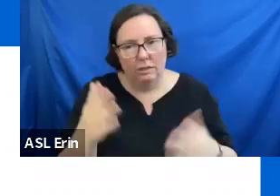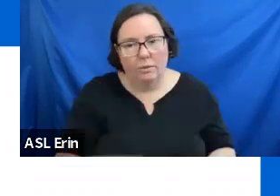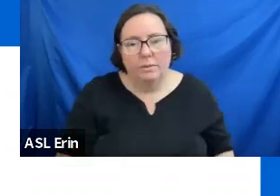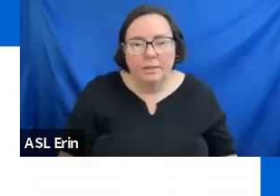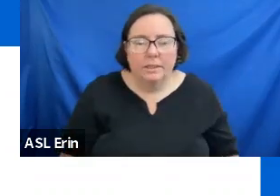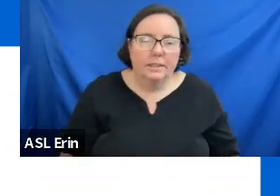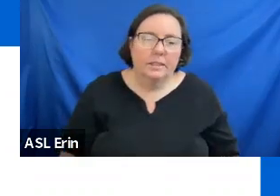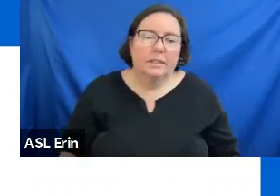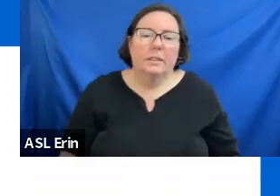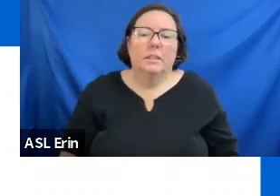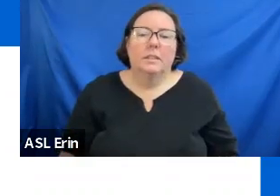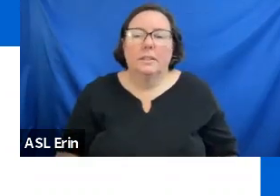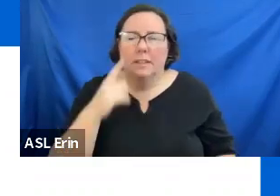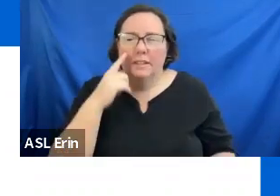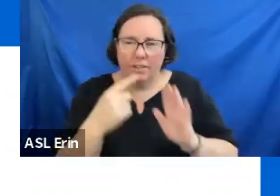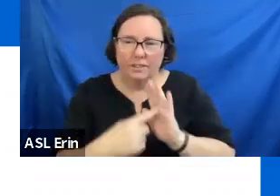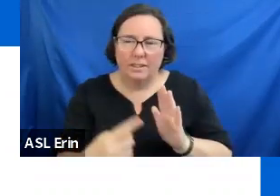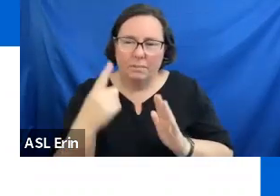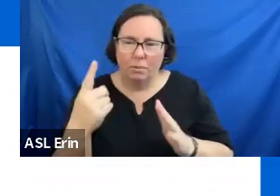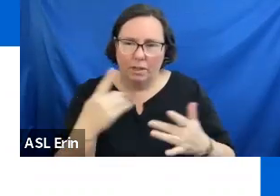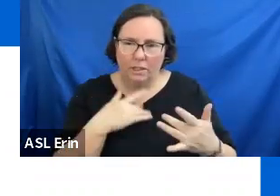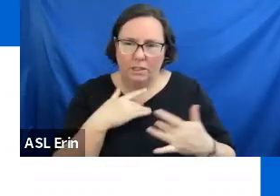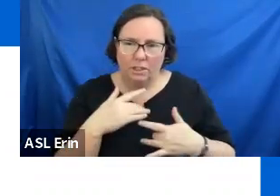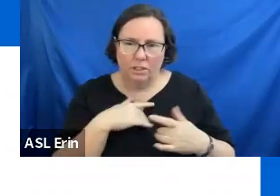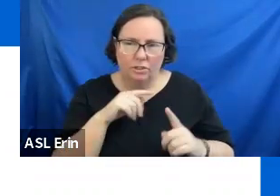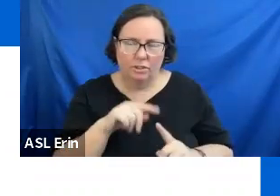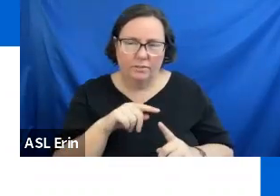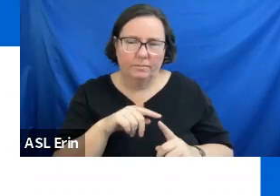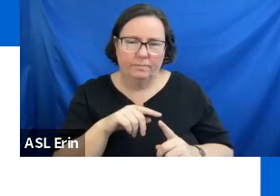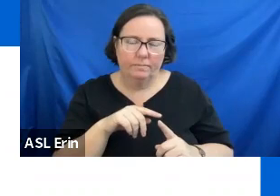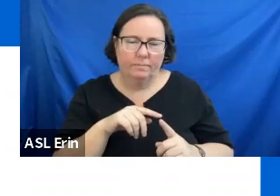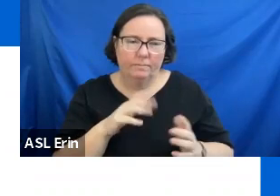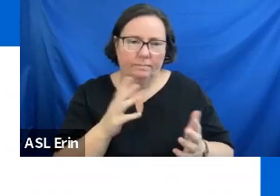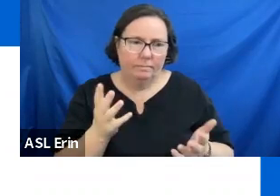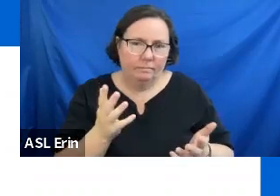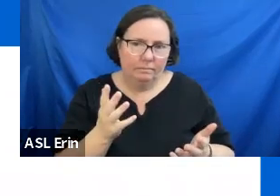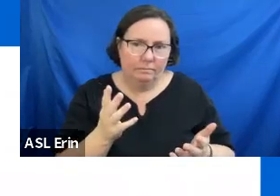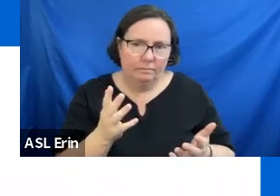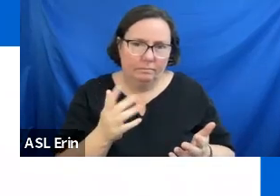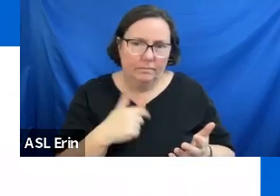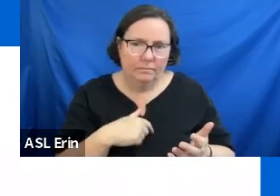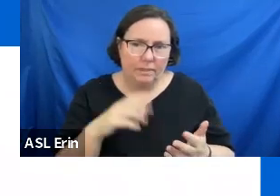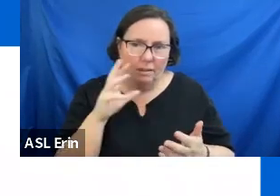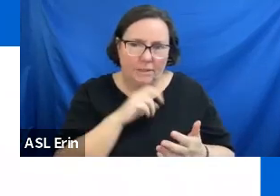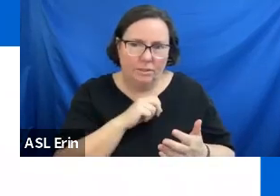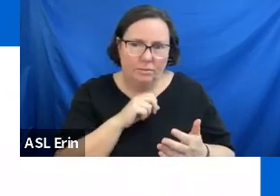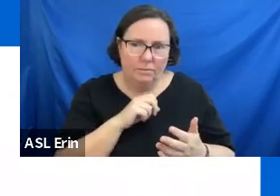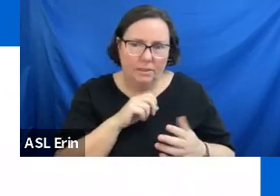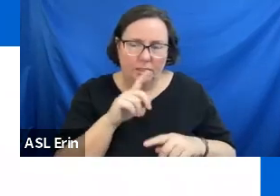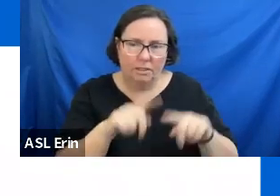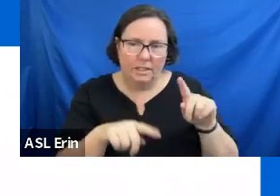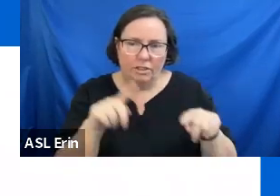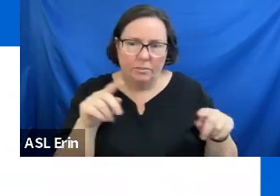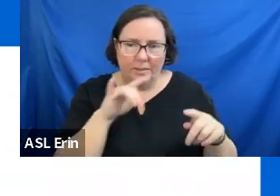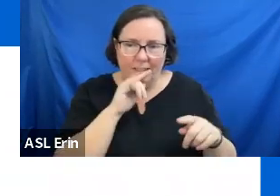Because, for example, one thing that concerns me is that I'm assuming there's a distribution of kids at